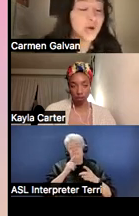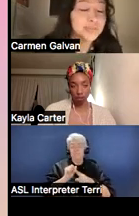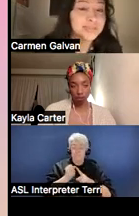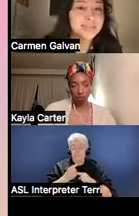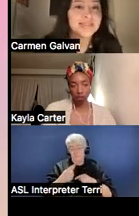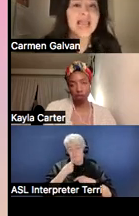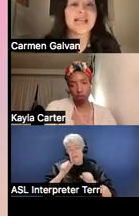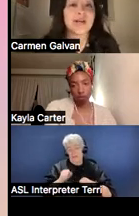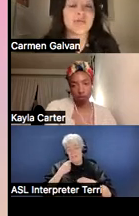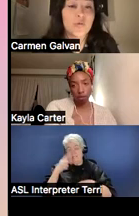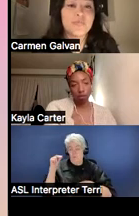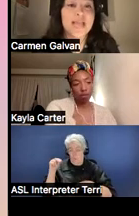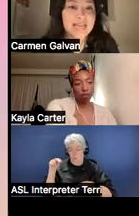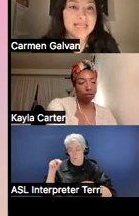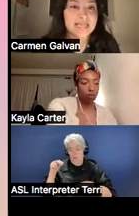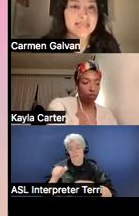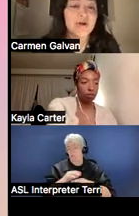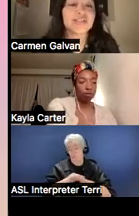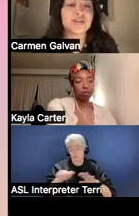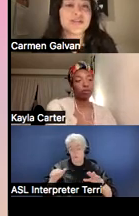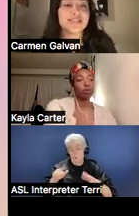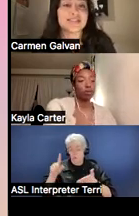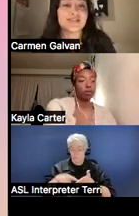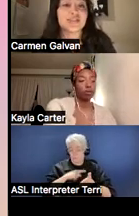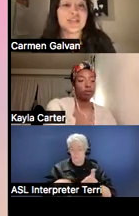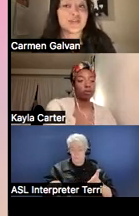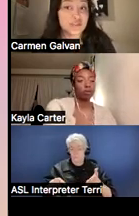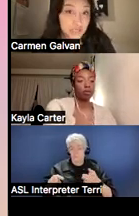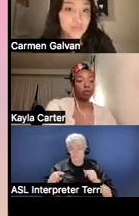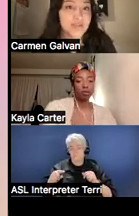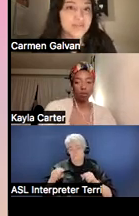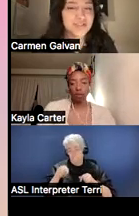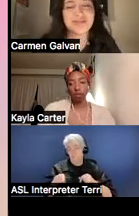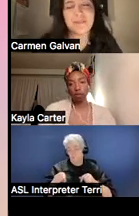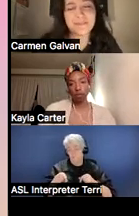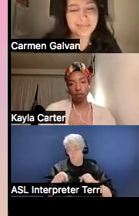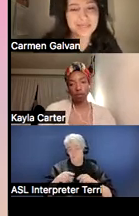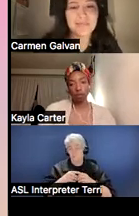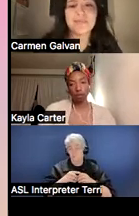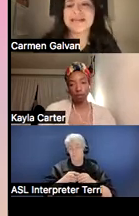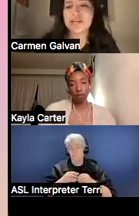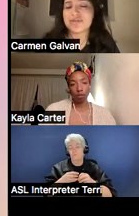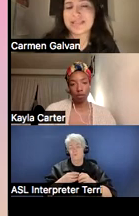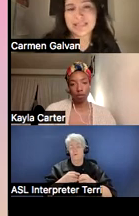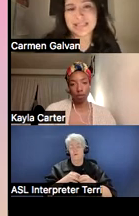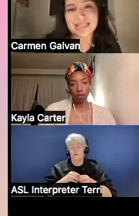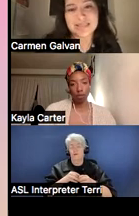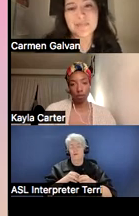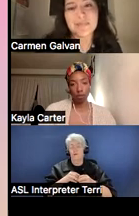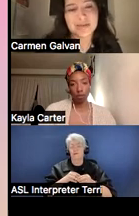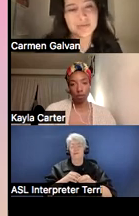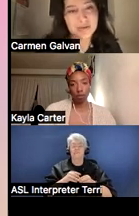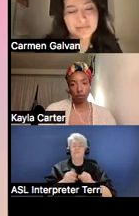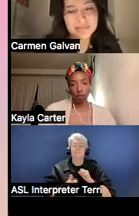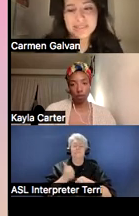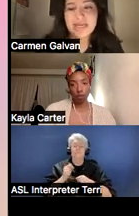no, and there won't be any consequences to you in the future, maybe. But I generally think that that's a